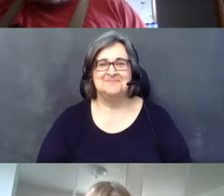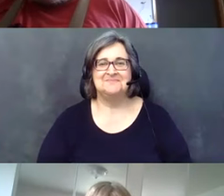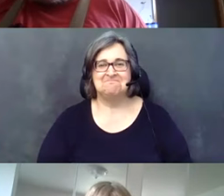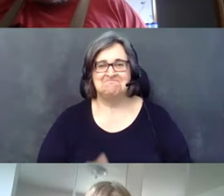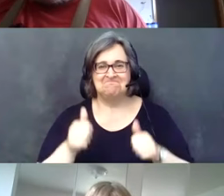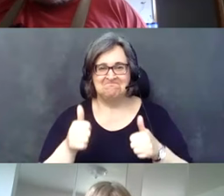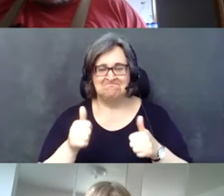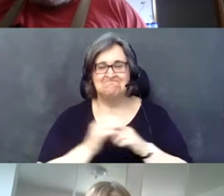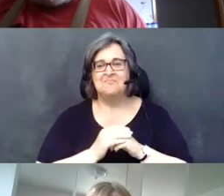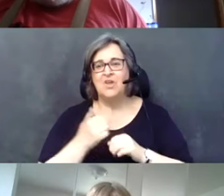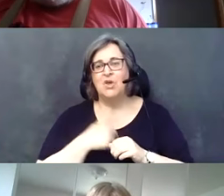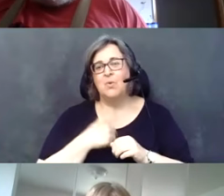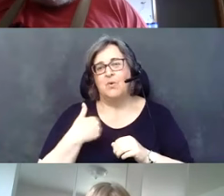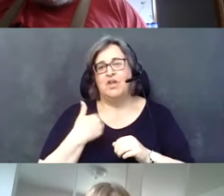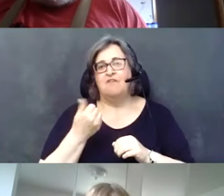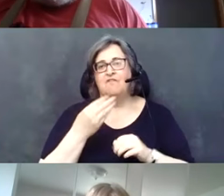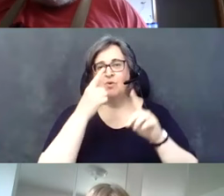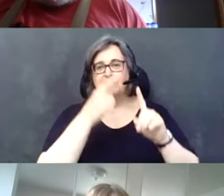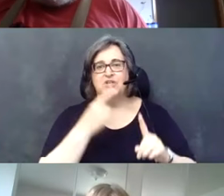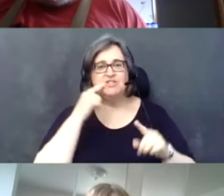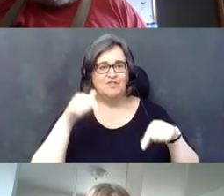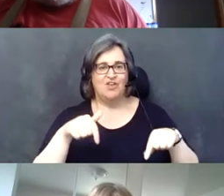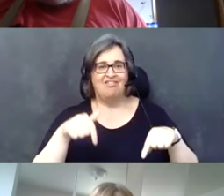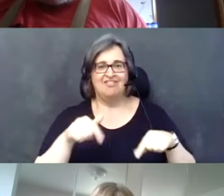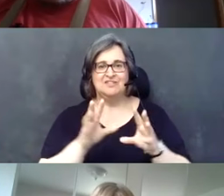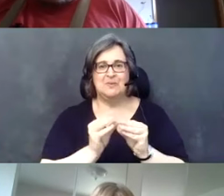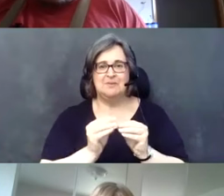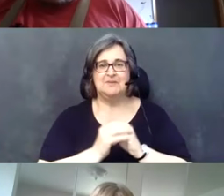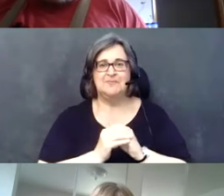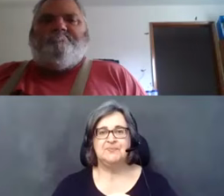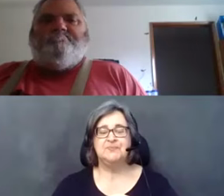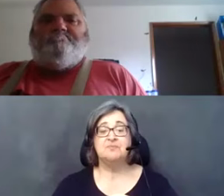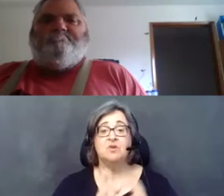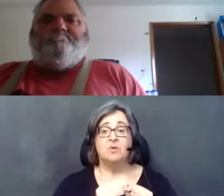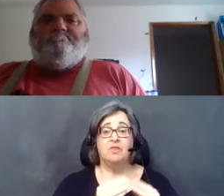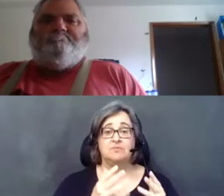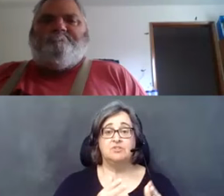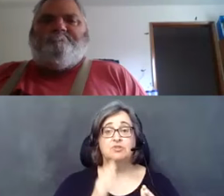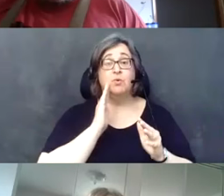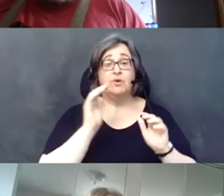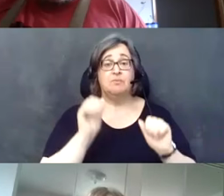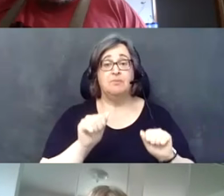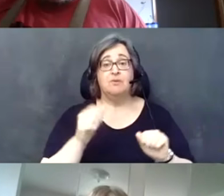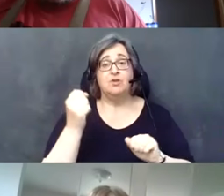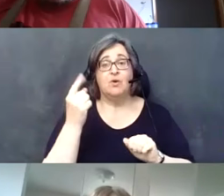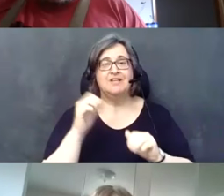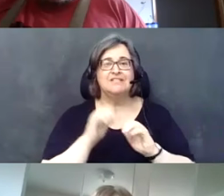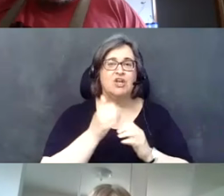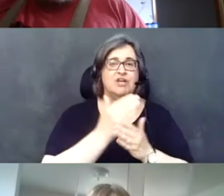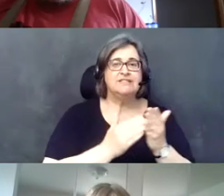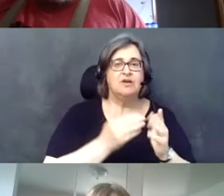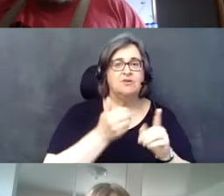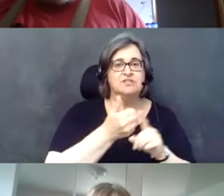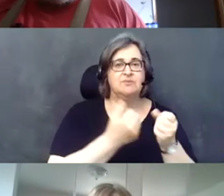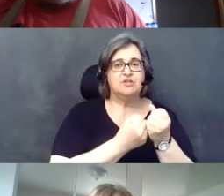Okay, so we have a few learning objectives for this webinar. After this webinar, you'll be able to understand how some self-advocates